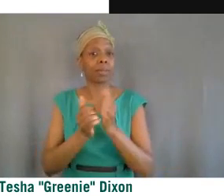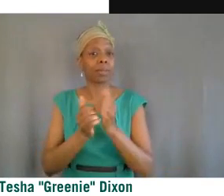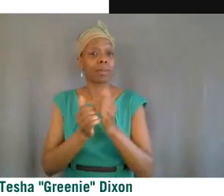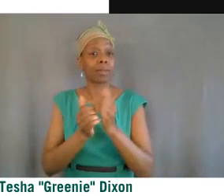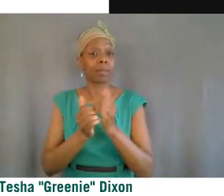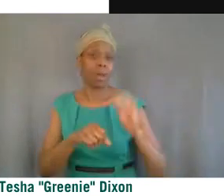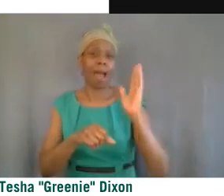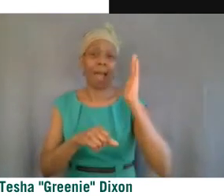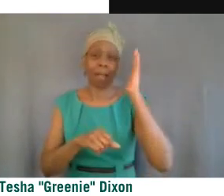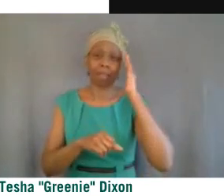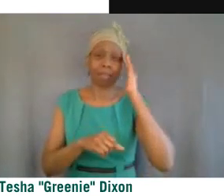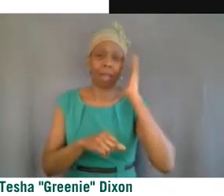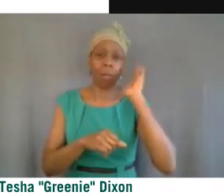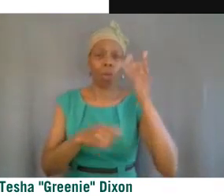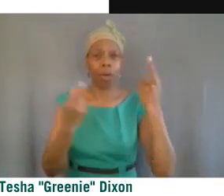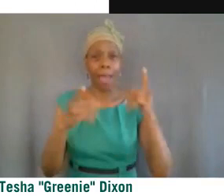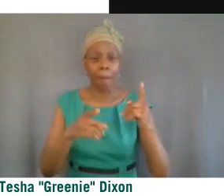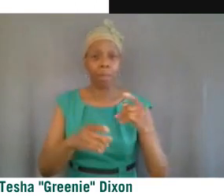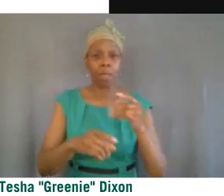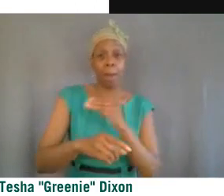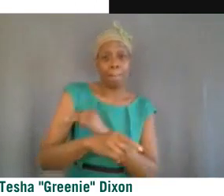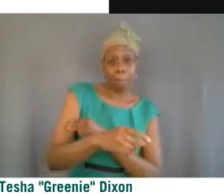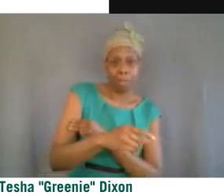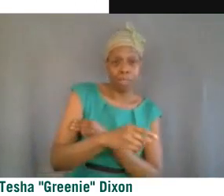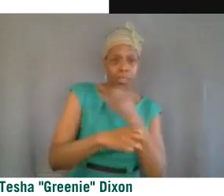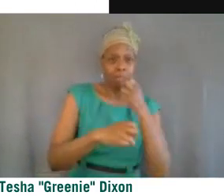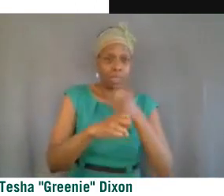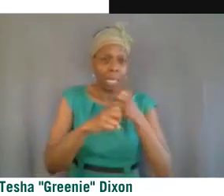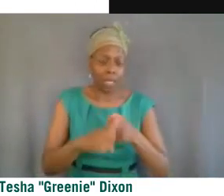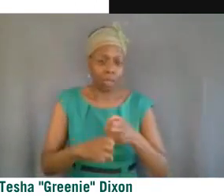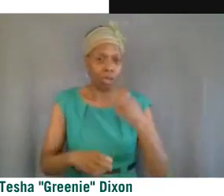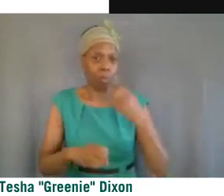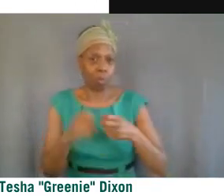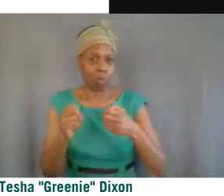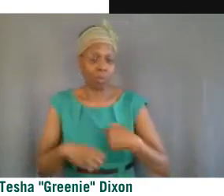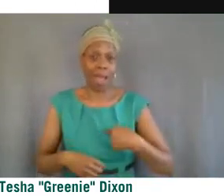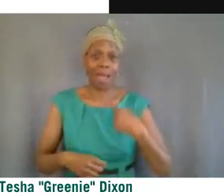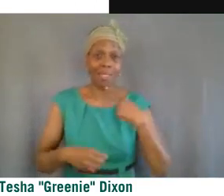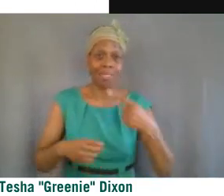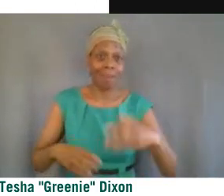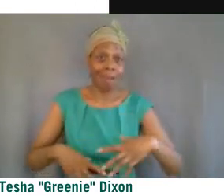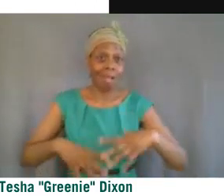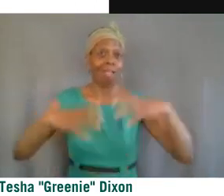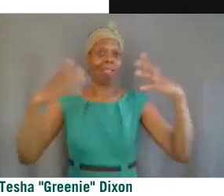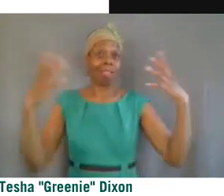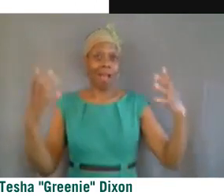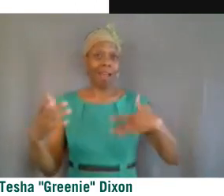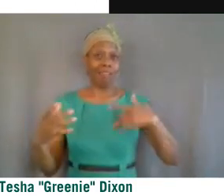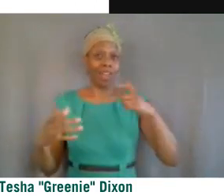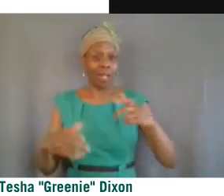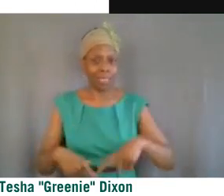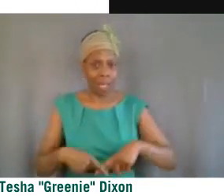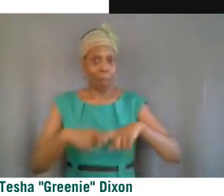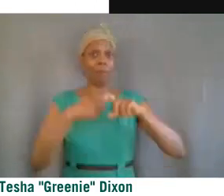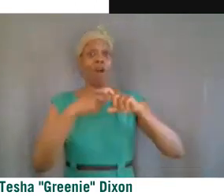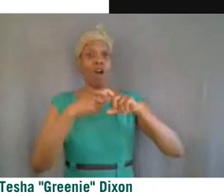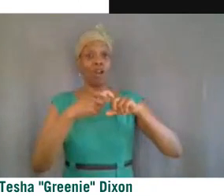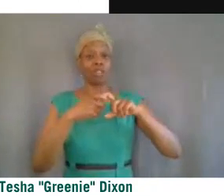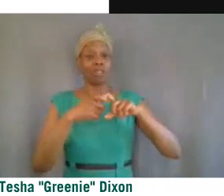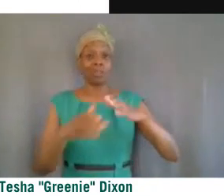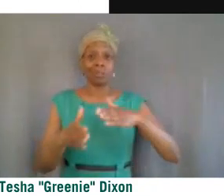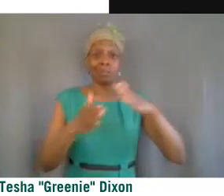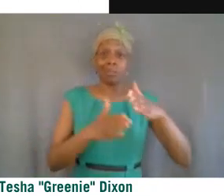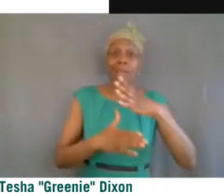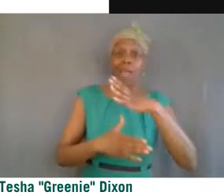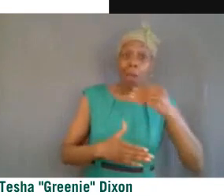problems. So I've said a lot. I kind of feel like I need to pause. Absolutely. And, you know, we have a lot of people